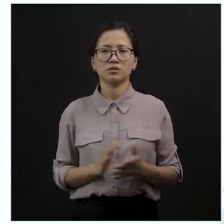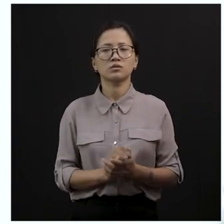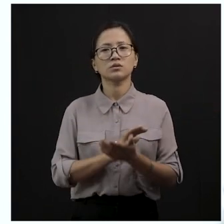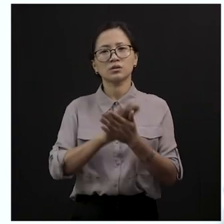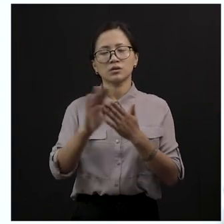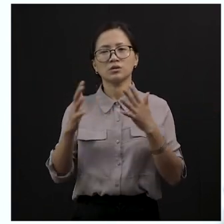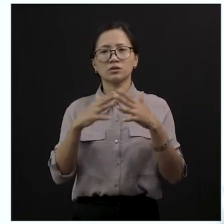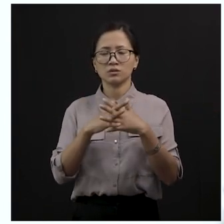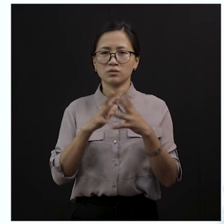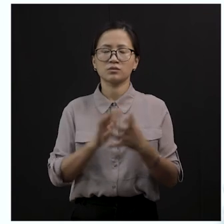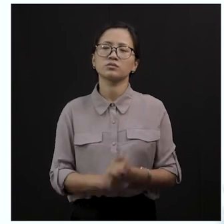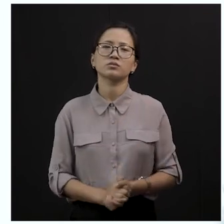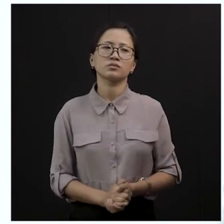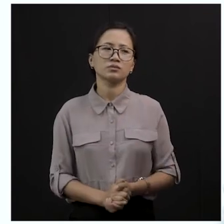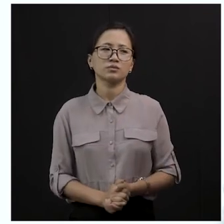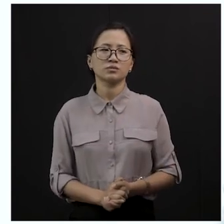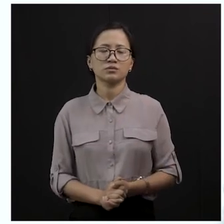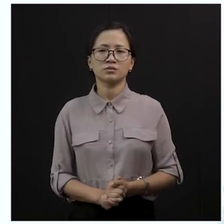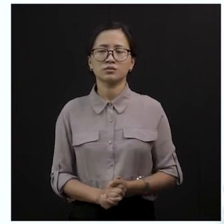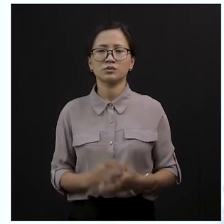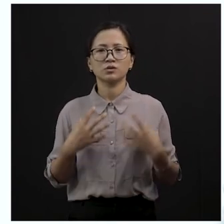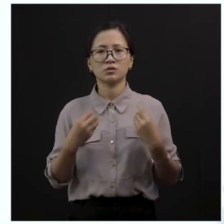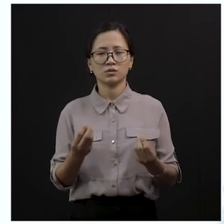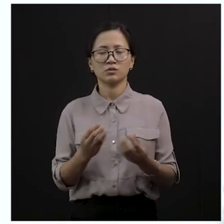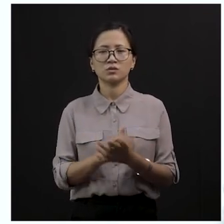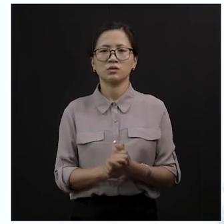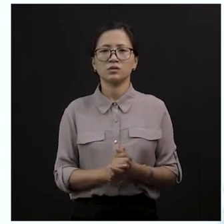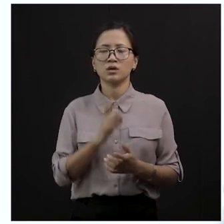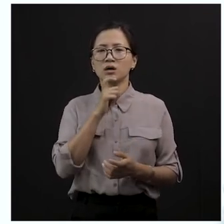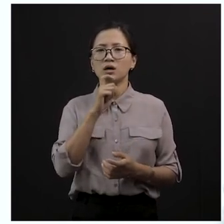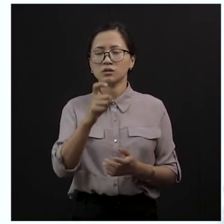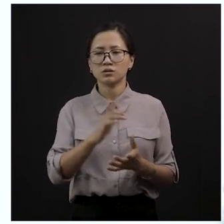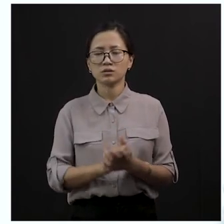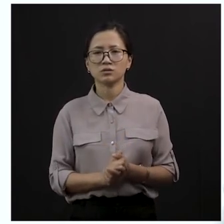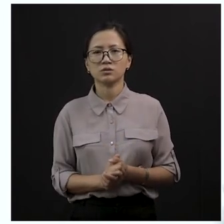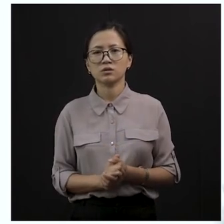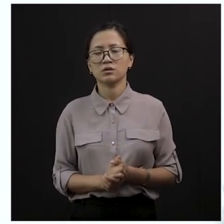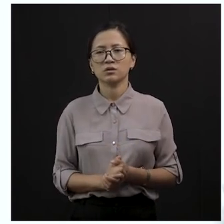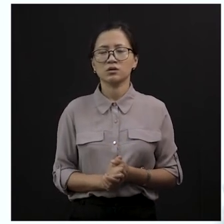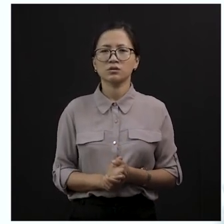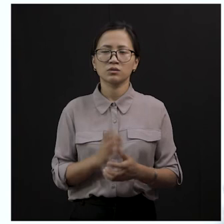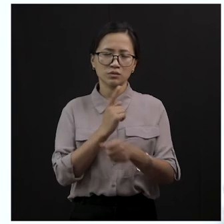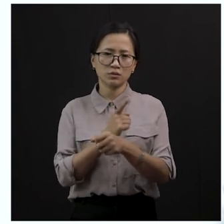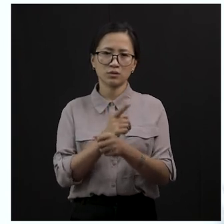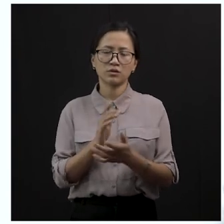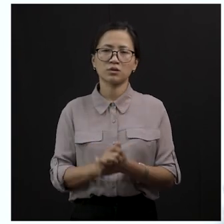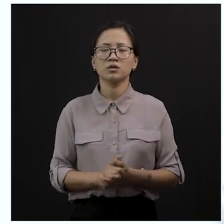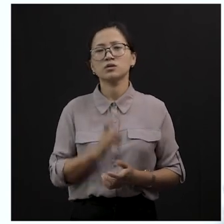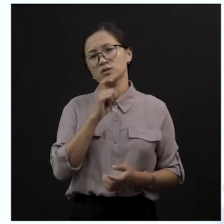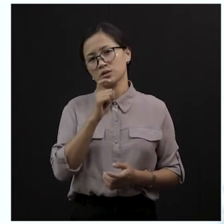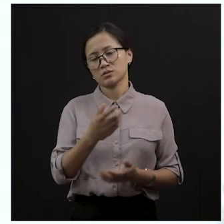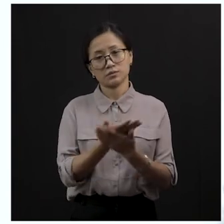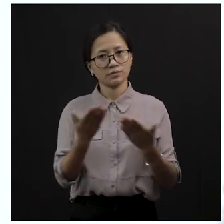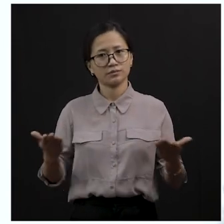be a homework for you, okay? I want you to ask you, if you want to ask your teacher, you can ask